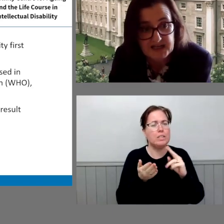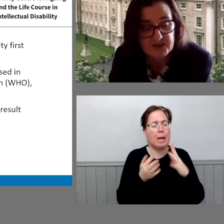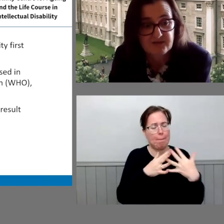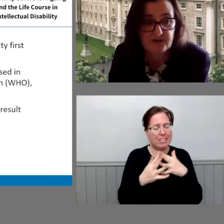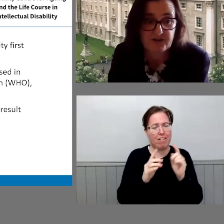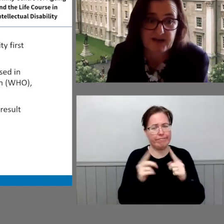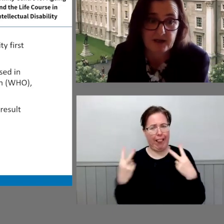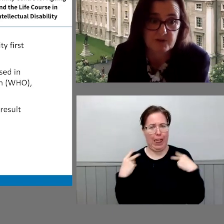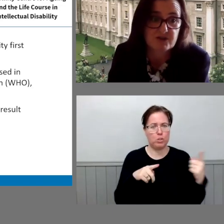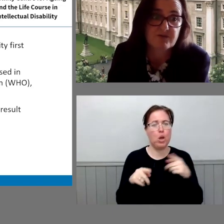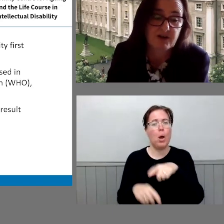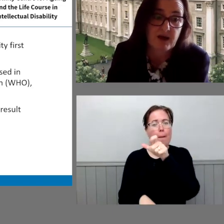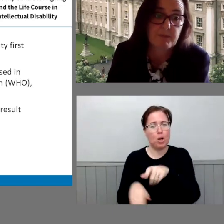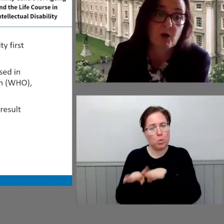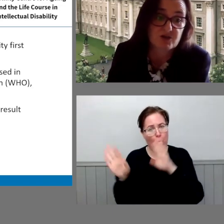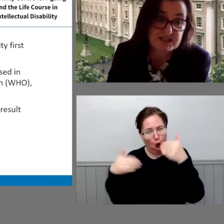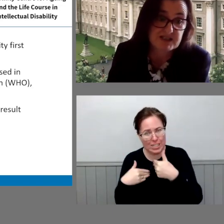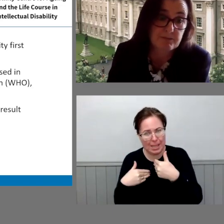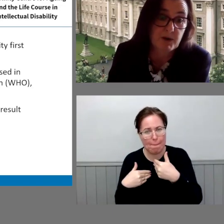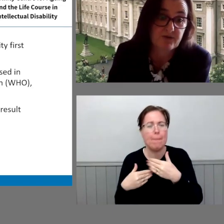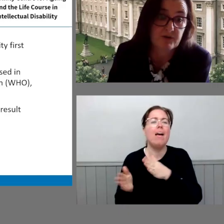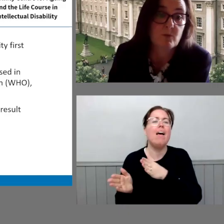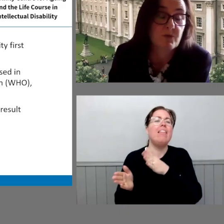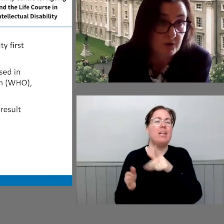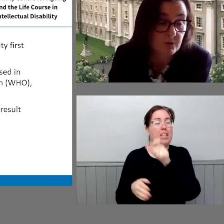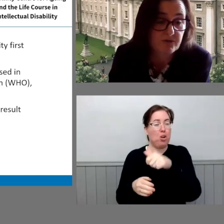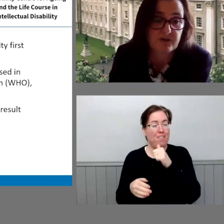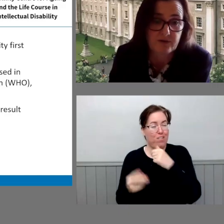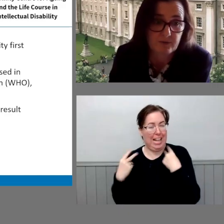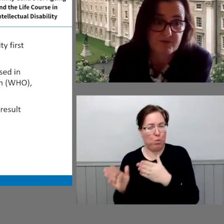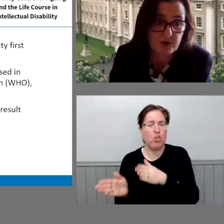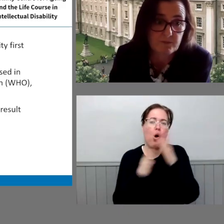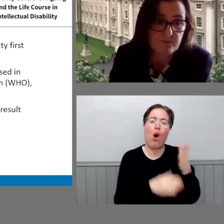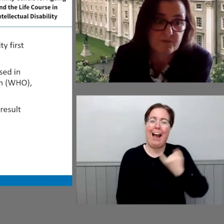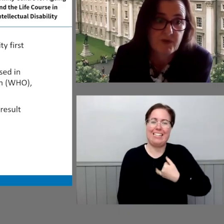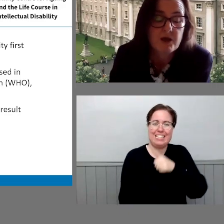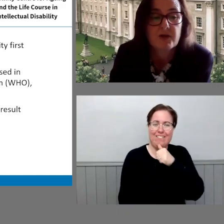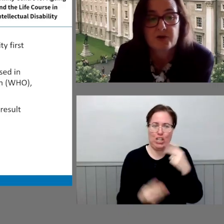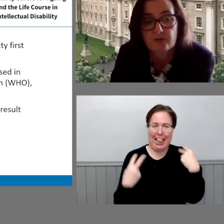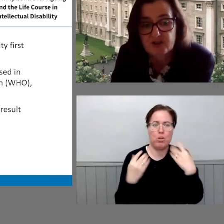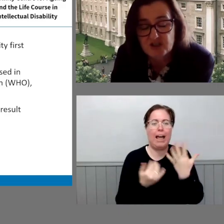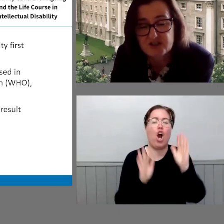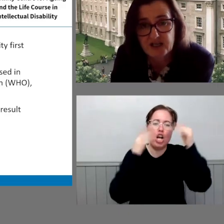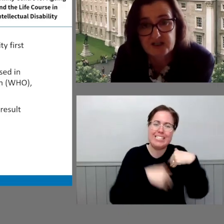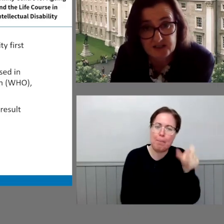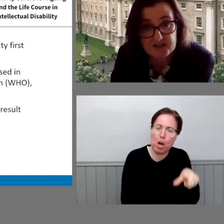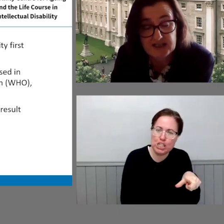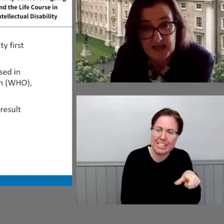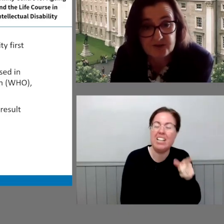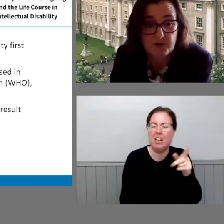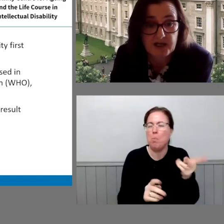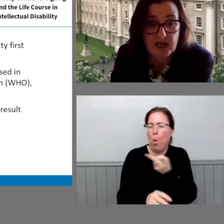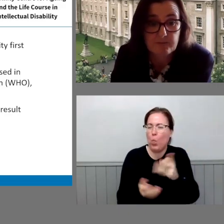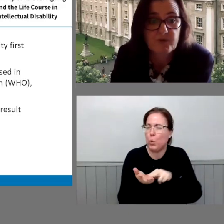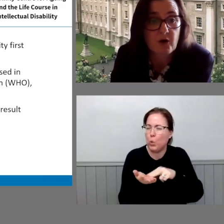and identity-first language, for example, autistic person, was used in this review. The official